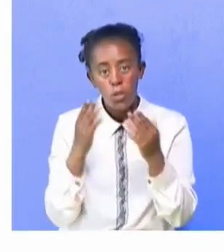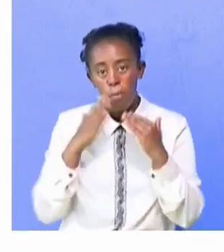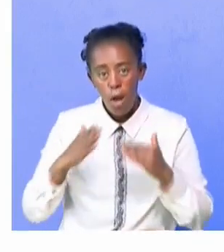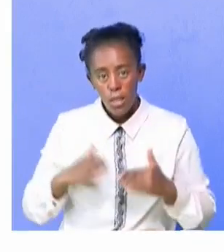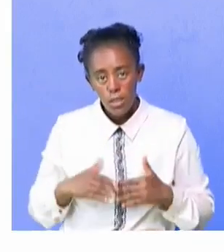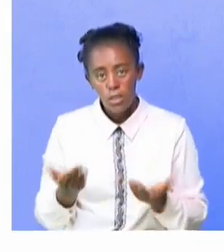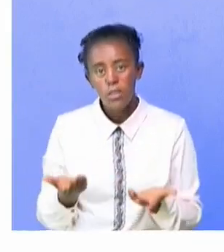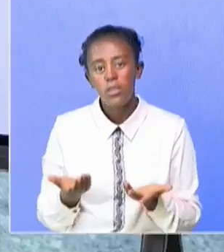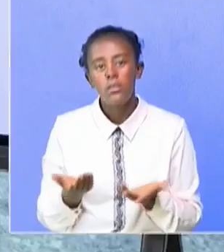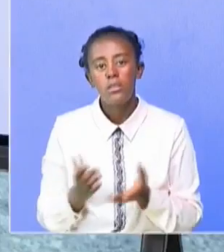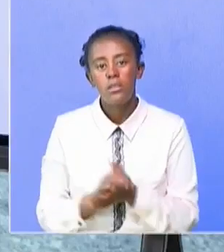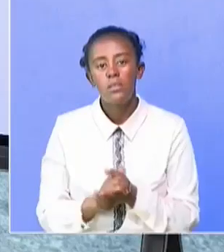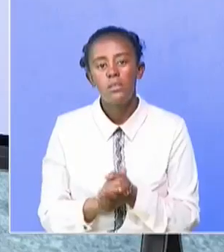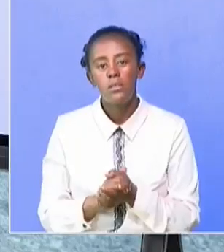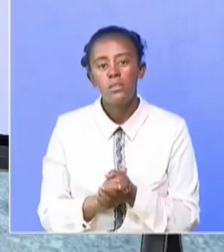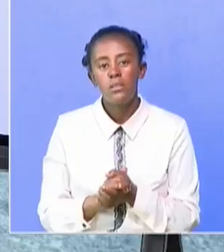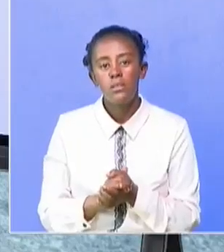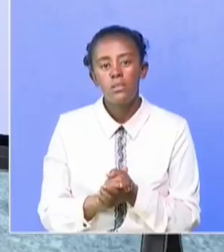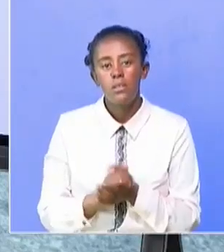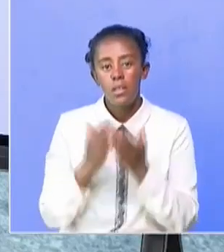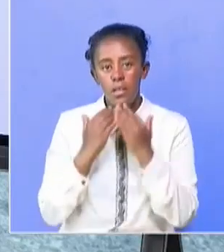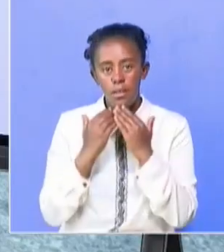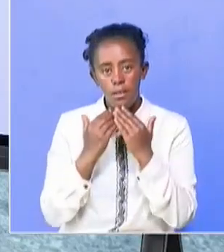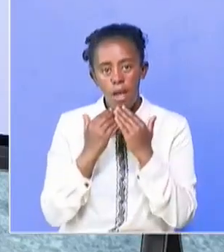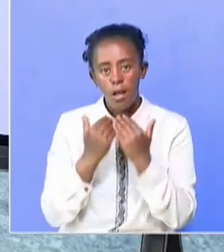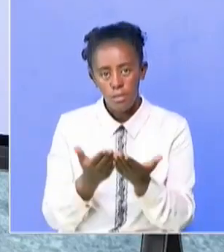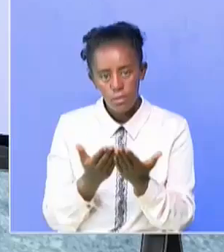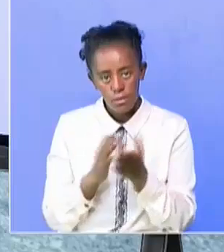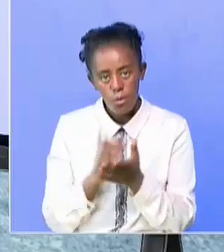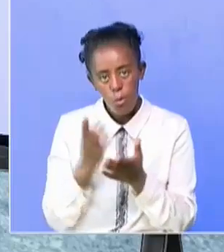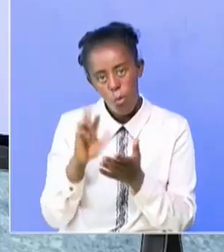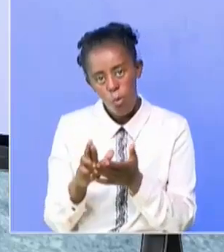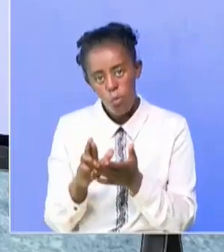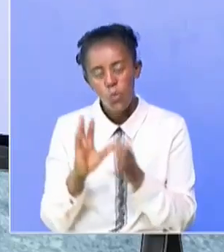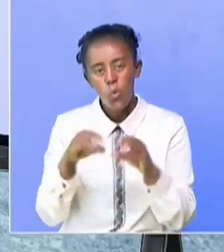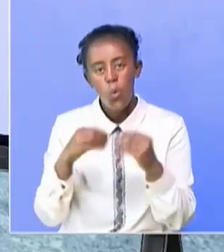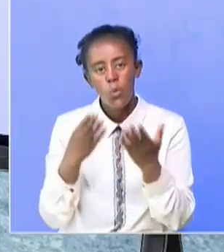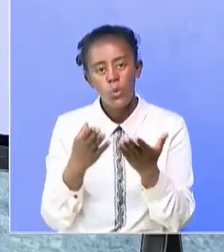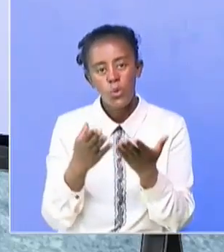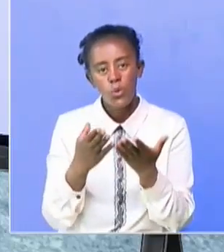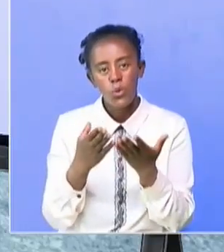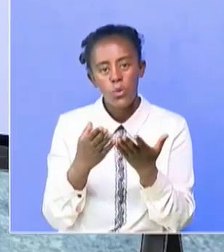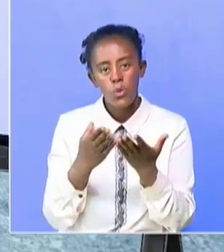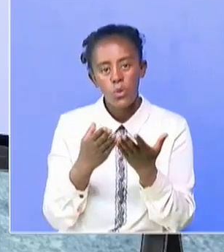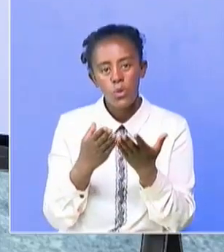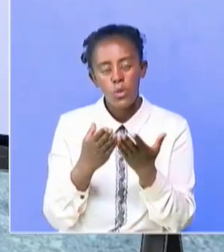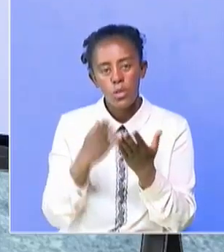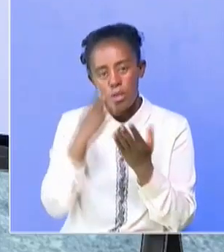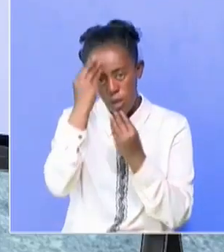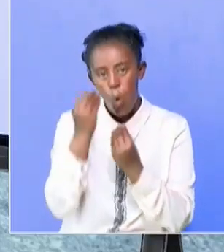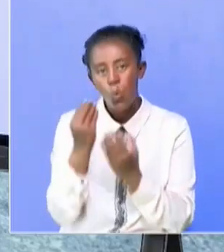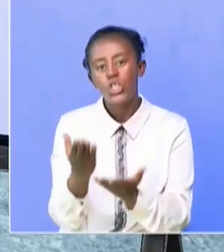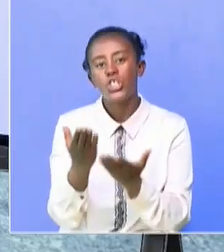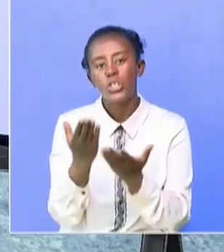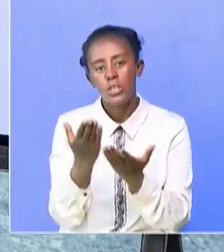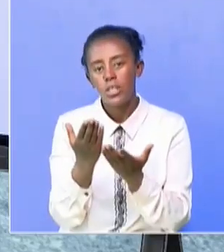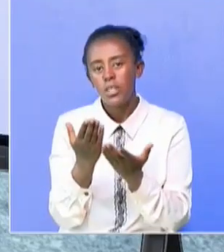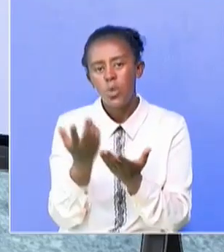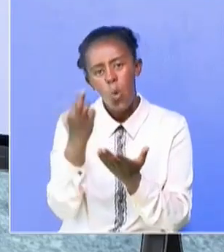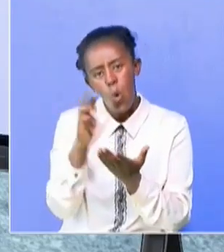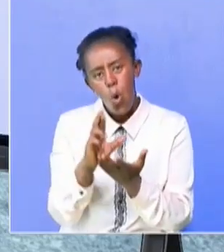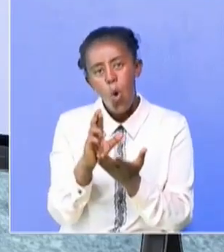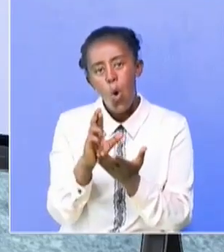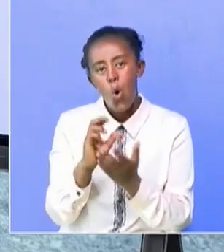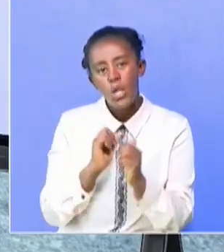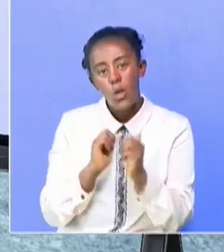give thanks, right? Or you want to give a recognition, yeah, or a